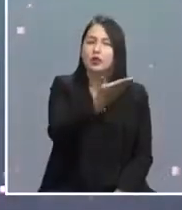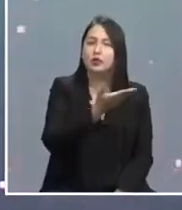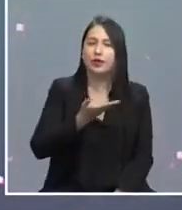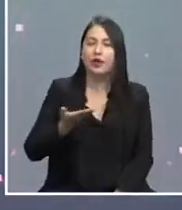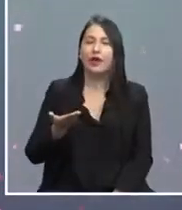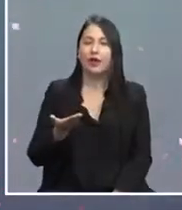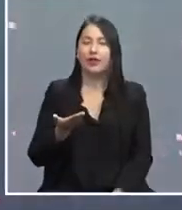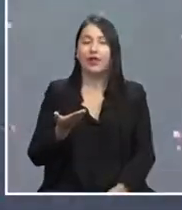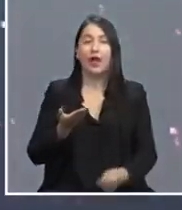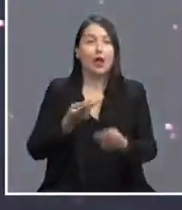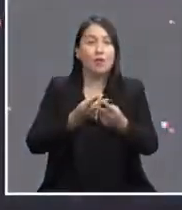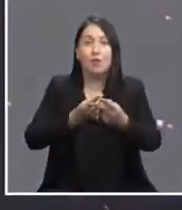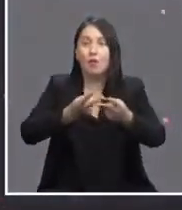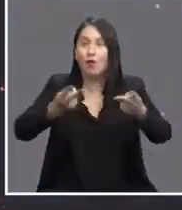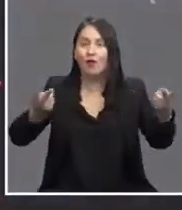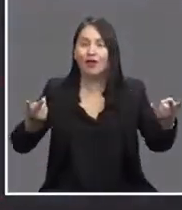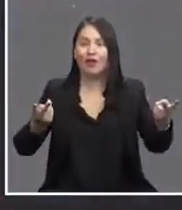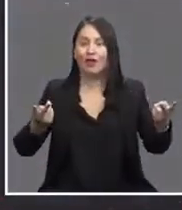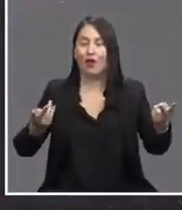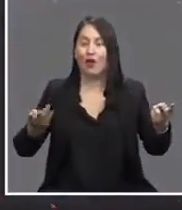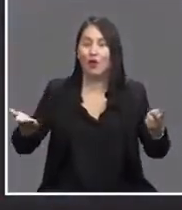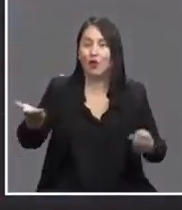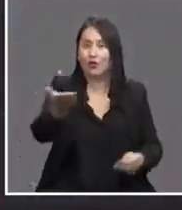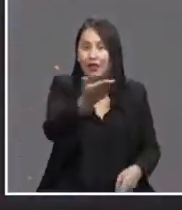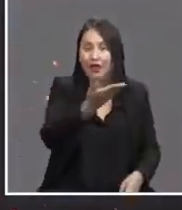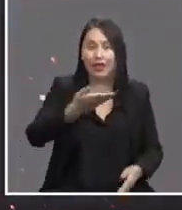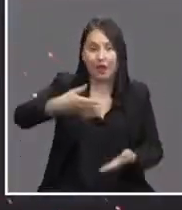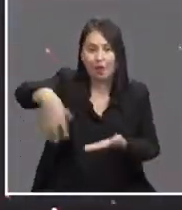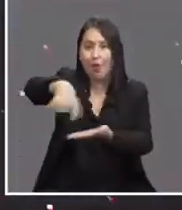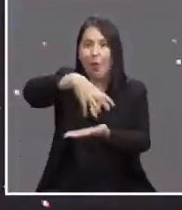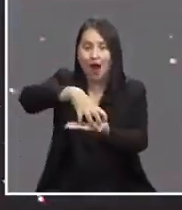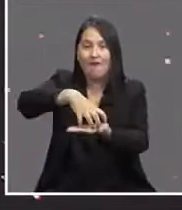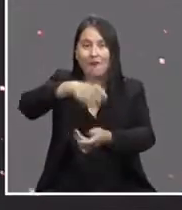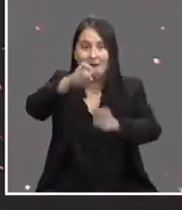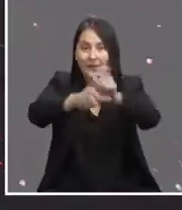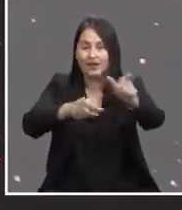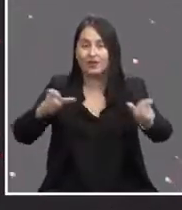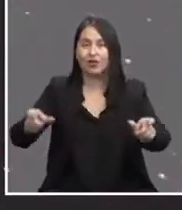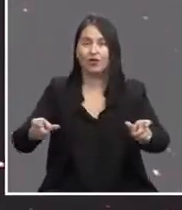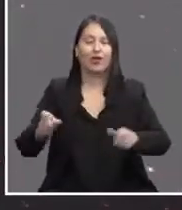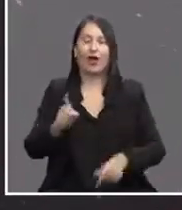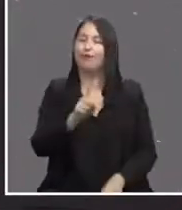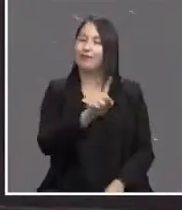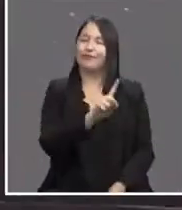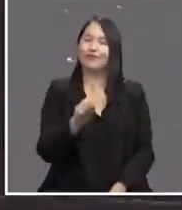you, the people, you do not notice that just the specialists know.